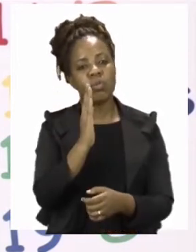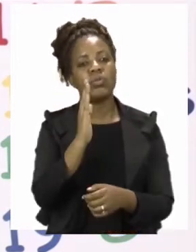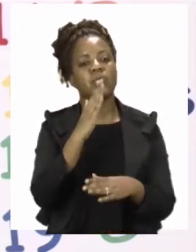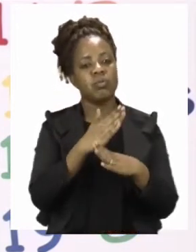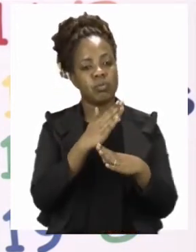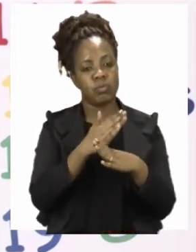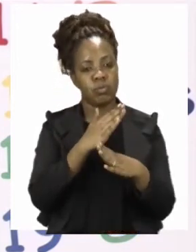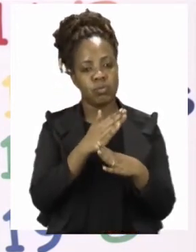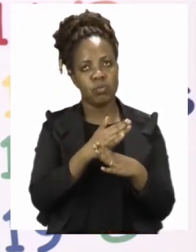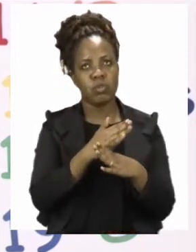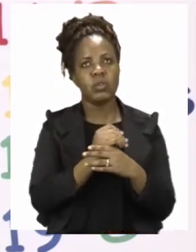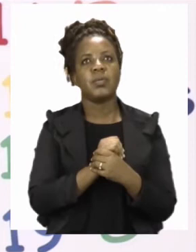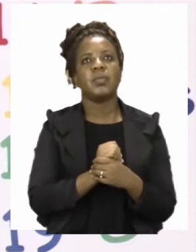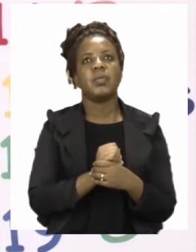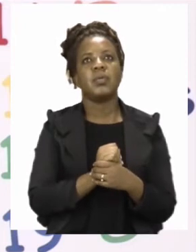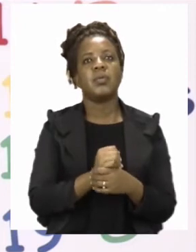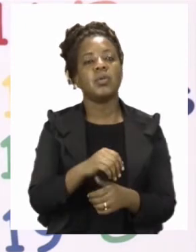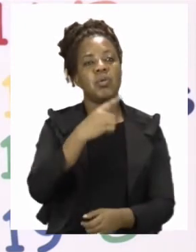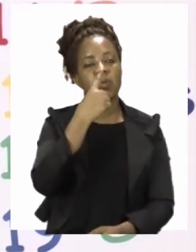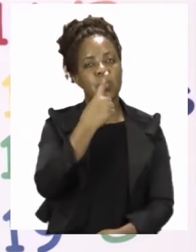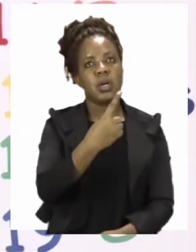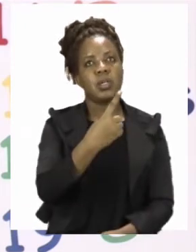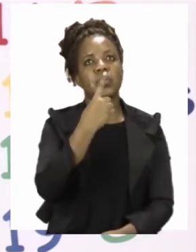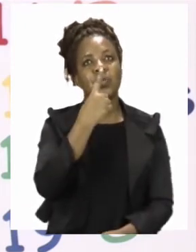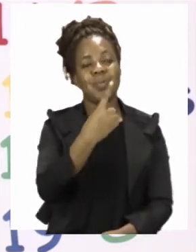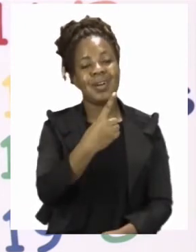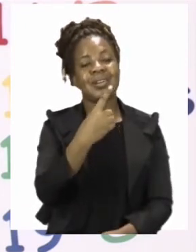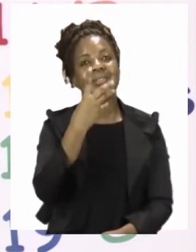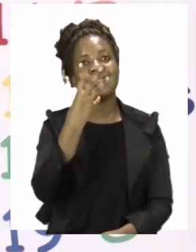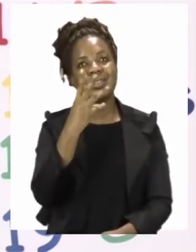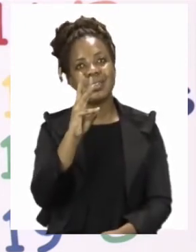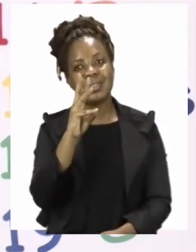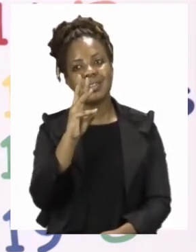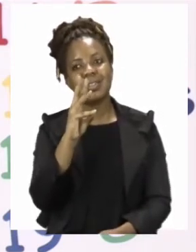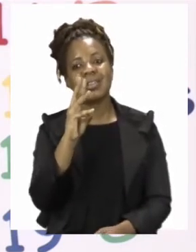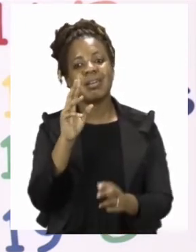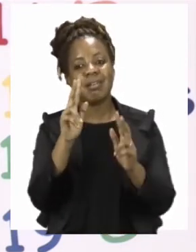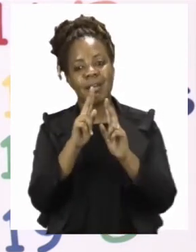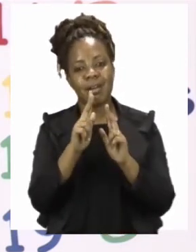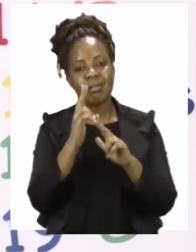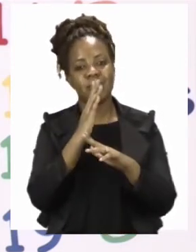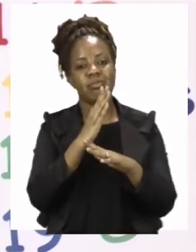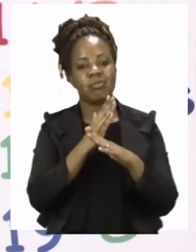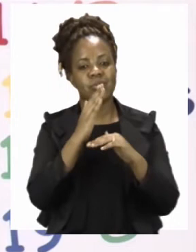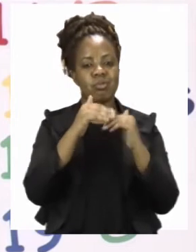2 things, but let's just make sure. Let's read it again. This time we're focusing on our numbers.